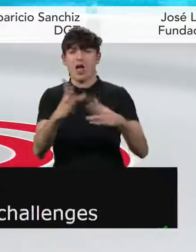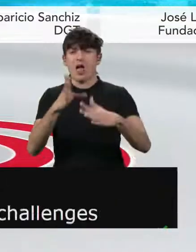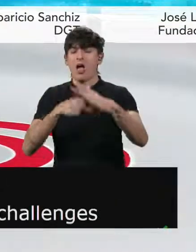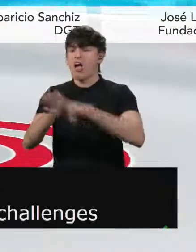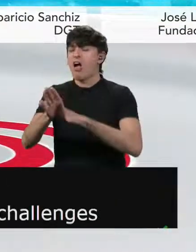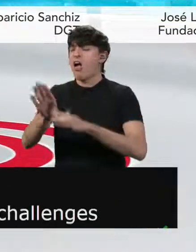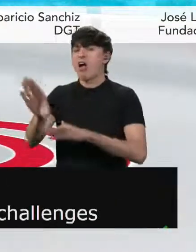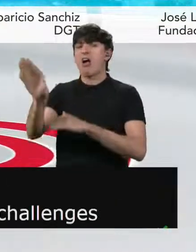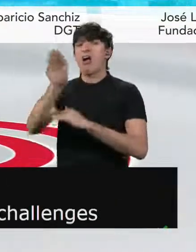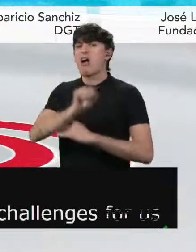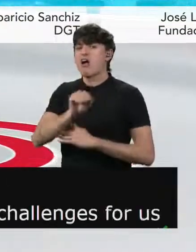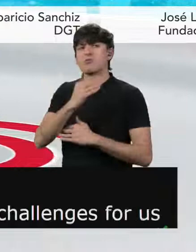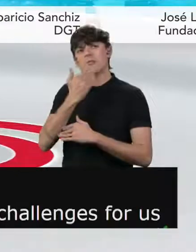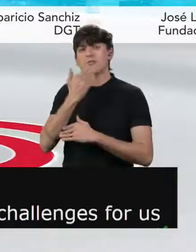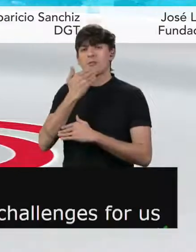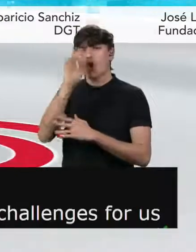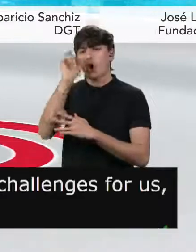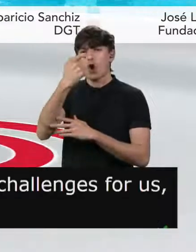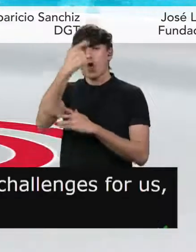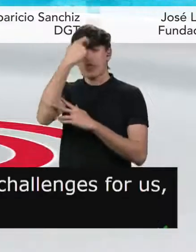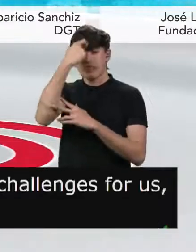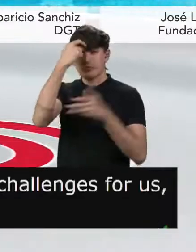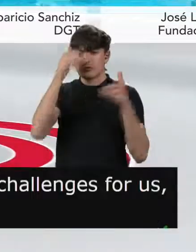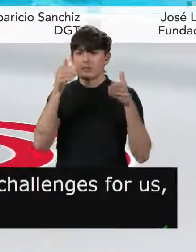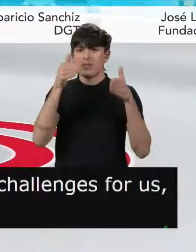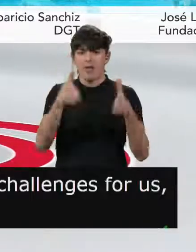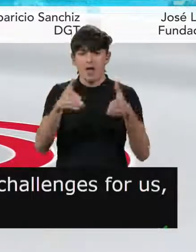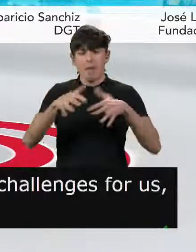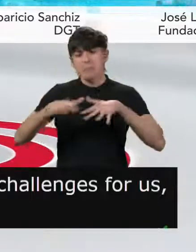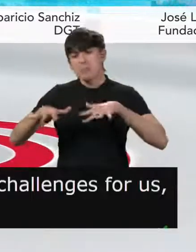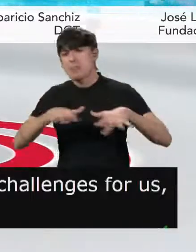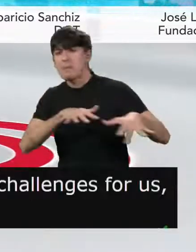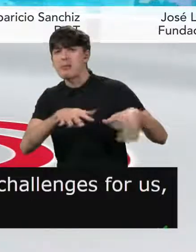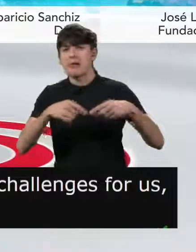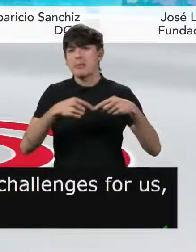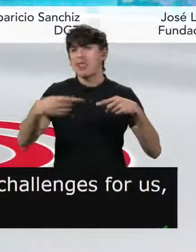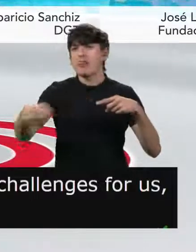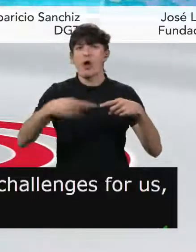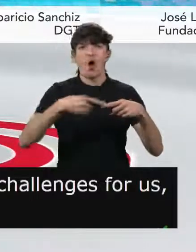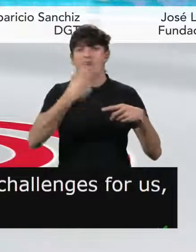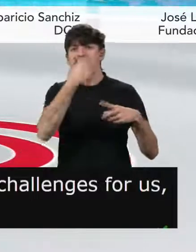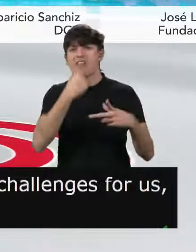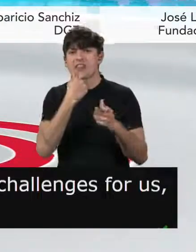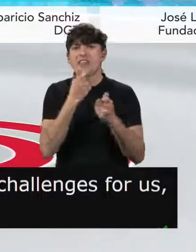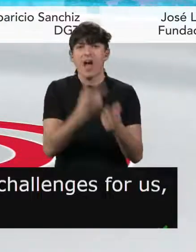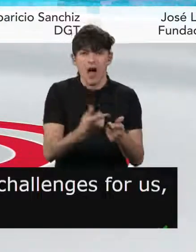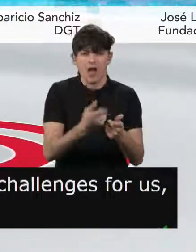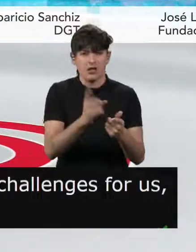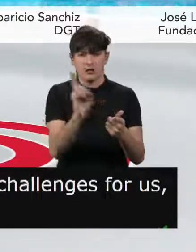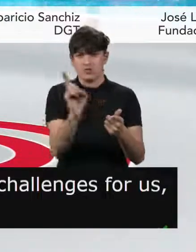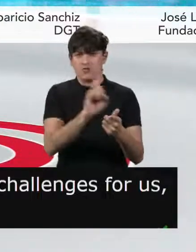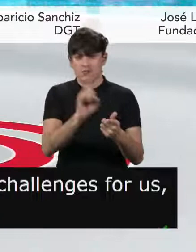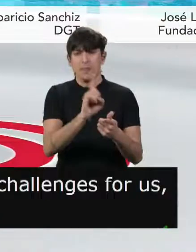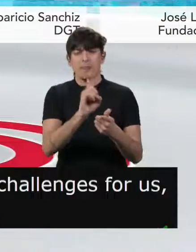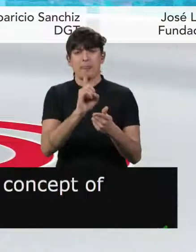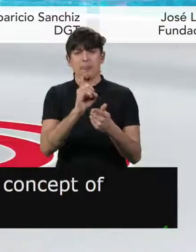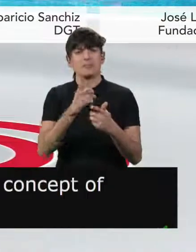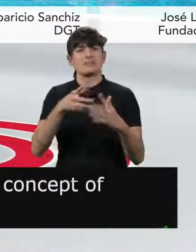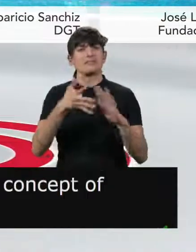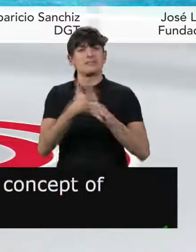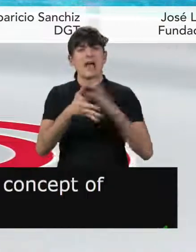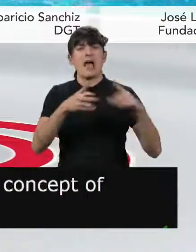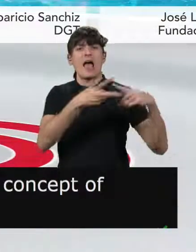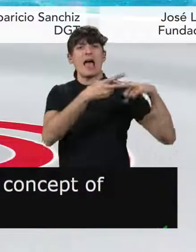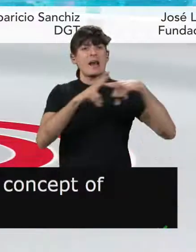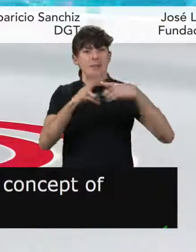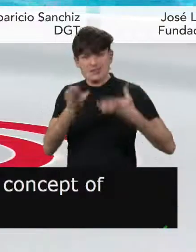But we have to understand this not only as in a concept of moving through the city, it should also be understood as a